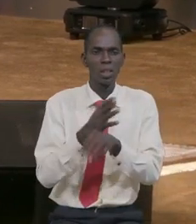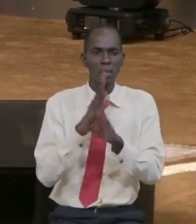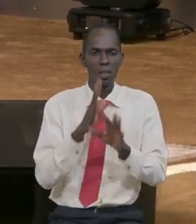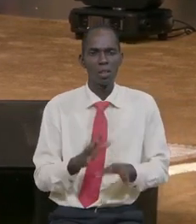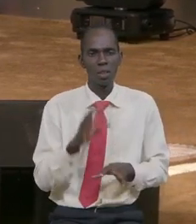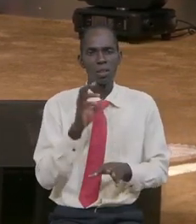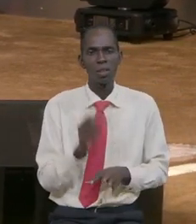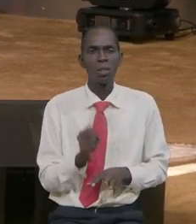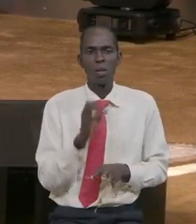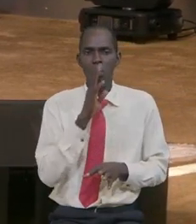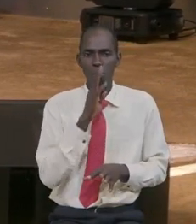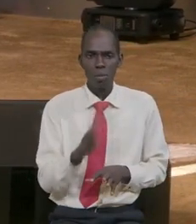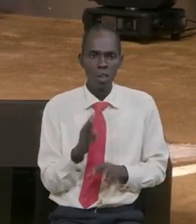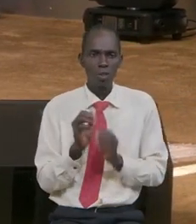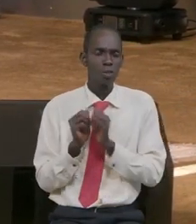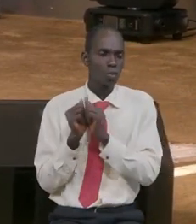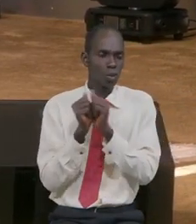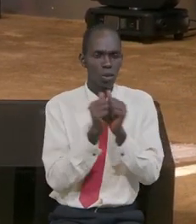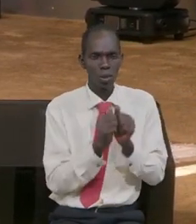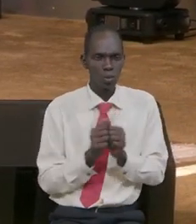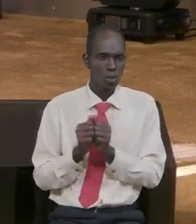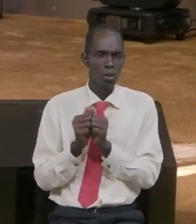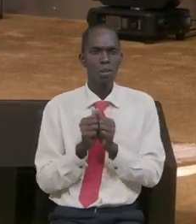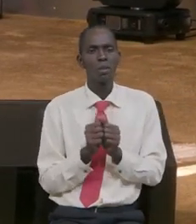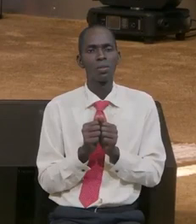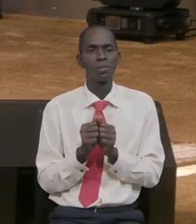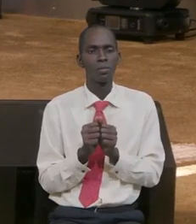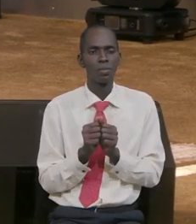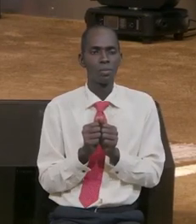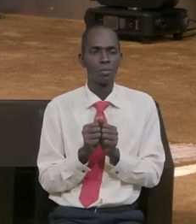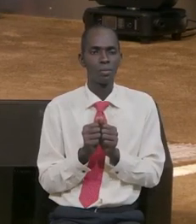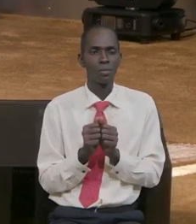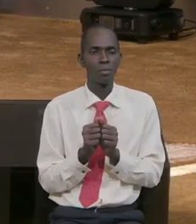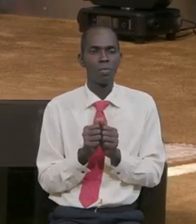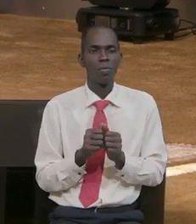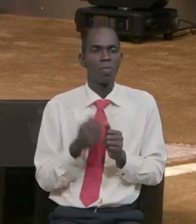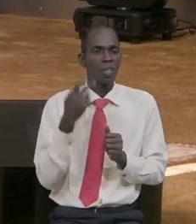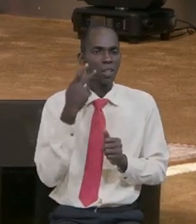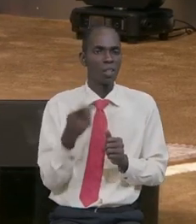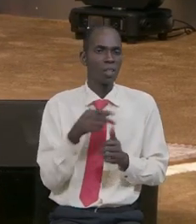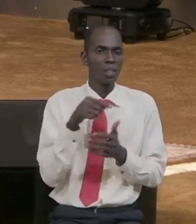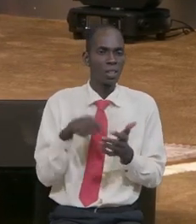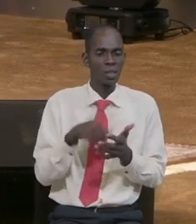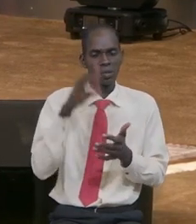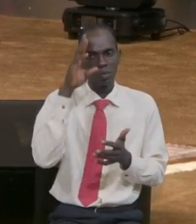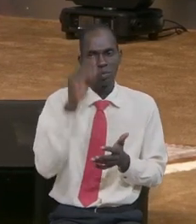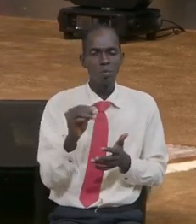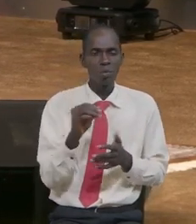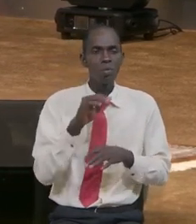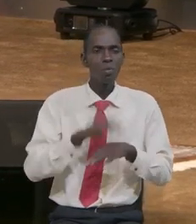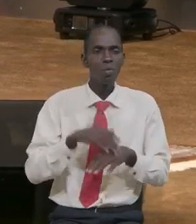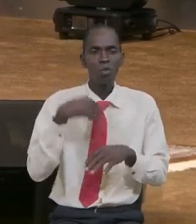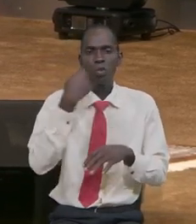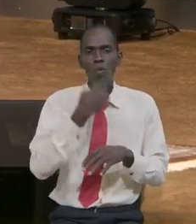the counselors, being gathered together, they saw these men upon